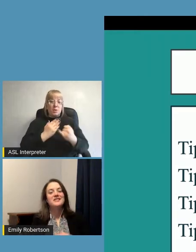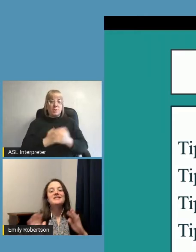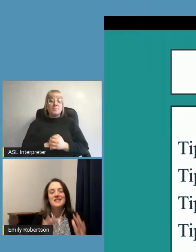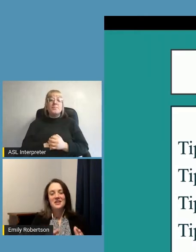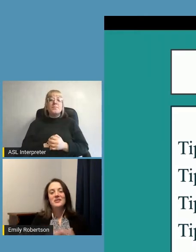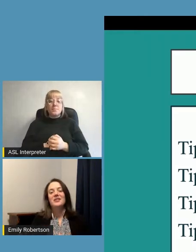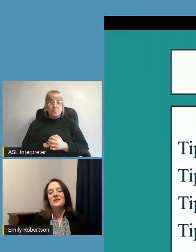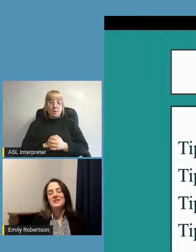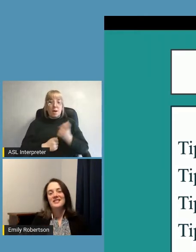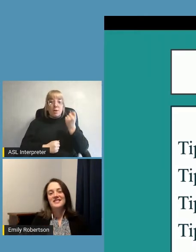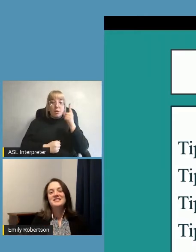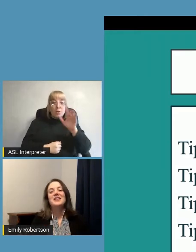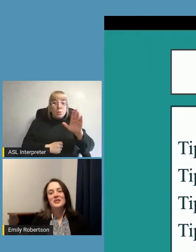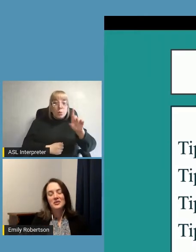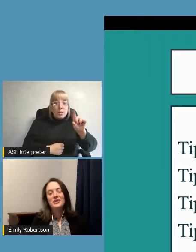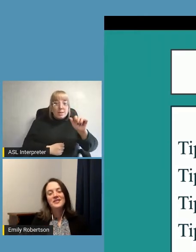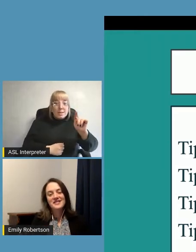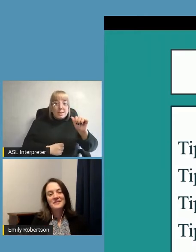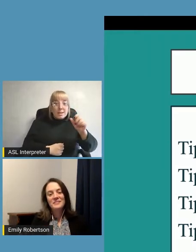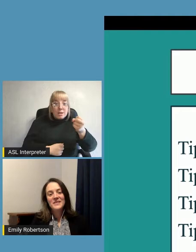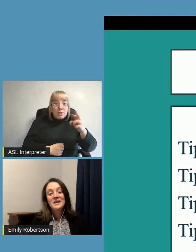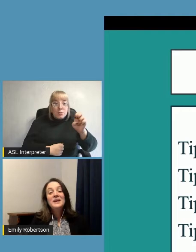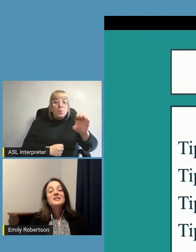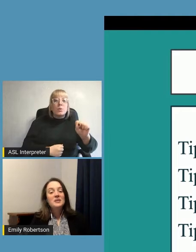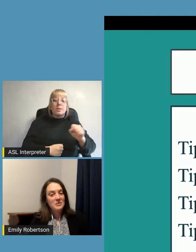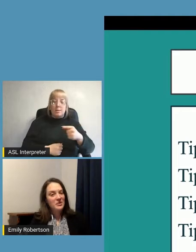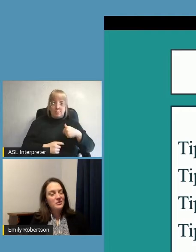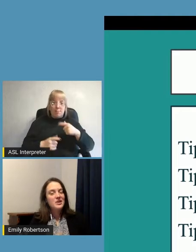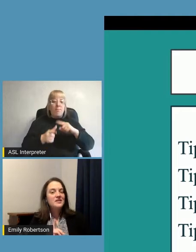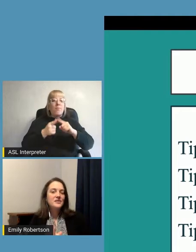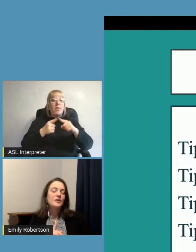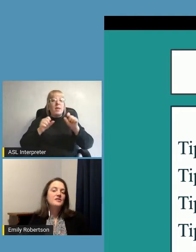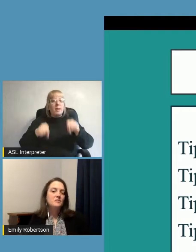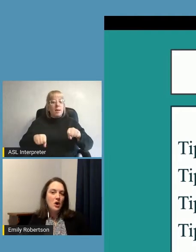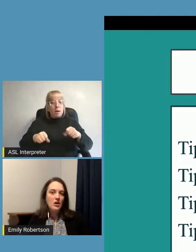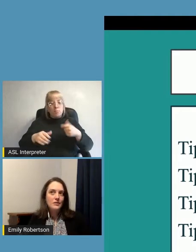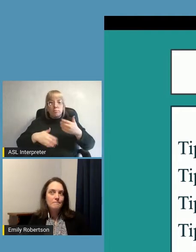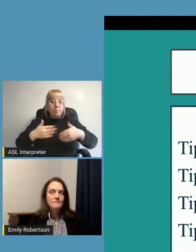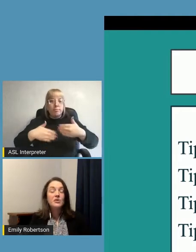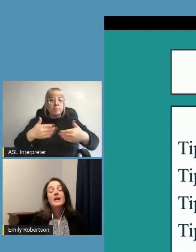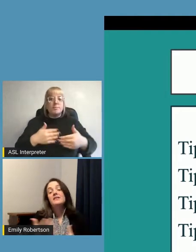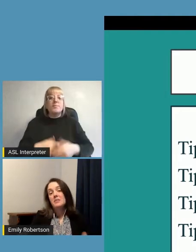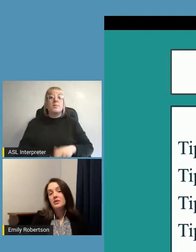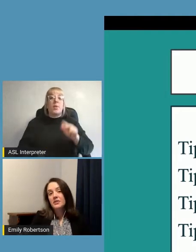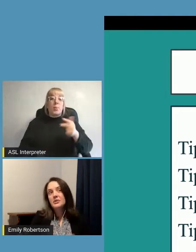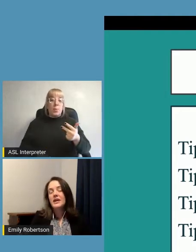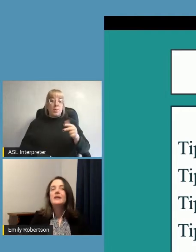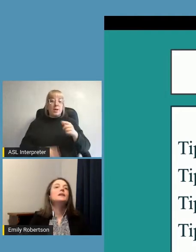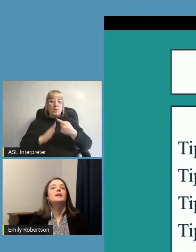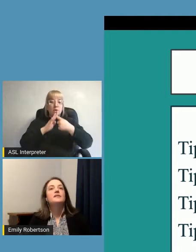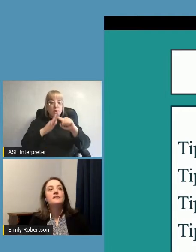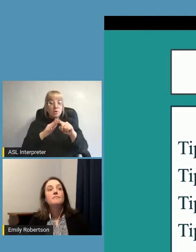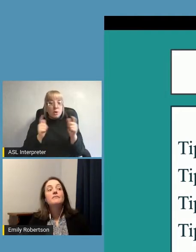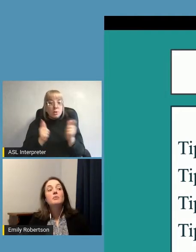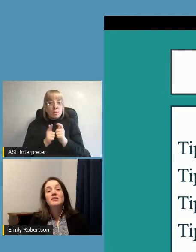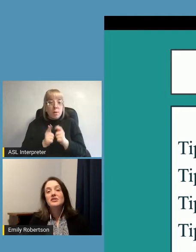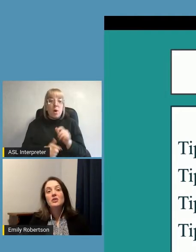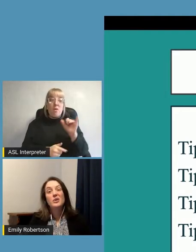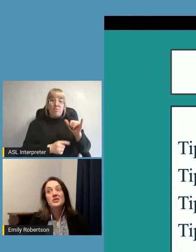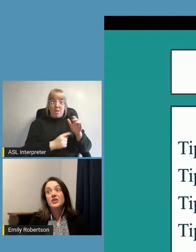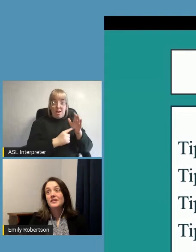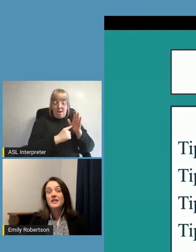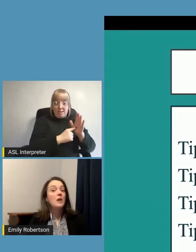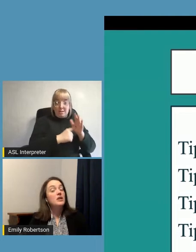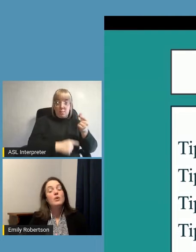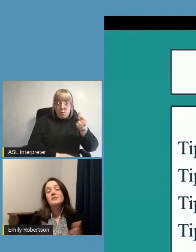data sources, then you can go to setting your goals. Tip number 3, start small. So that example of Google Analytics, you might